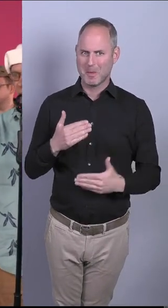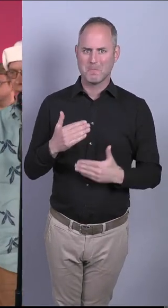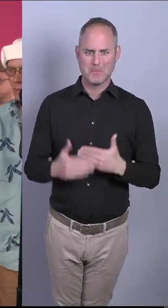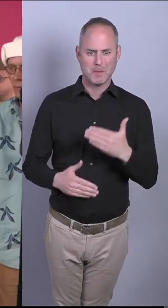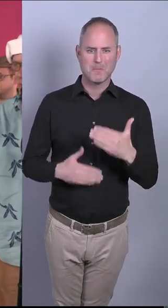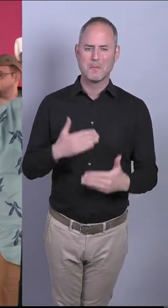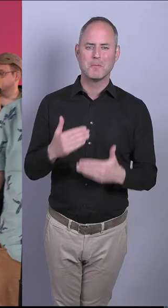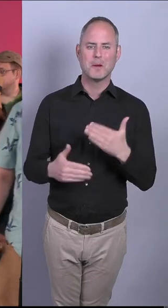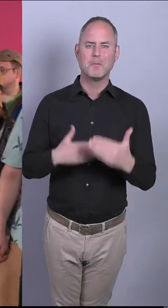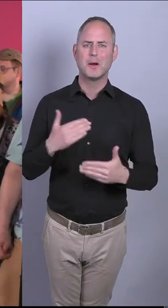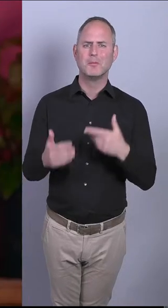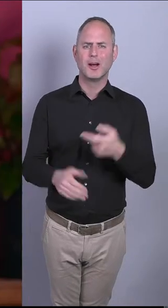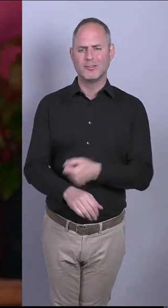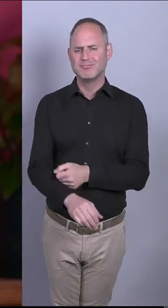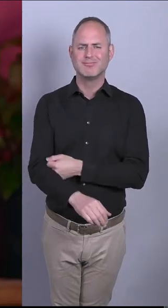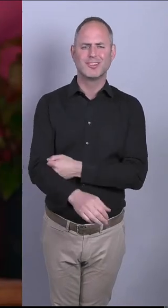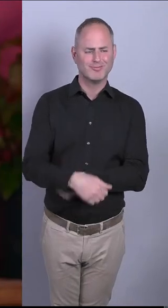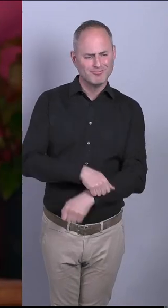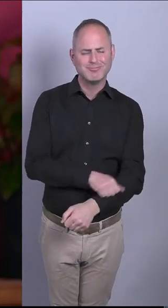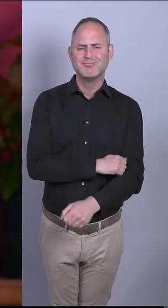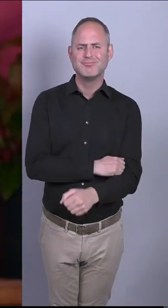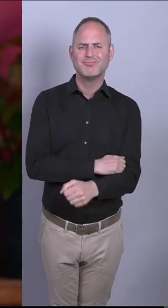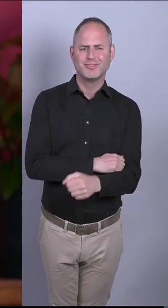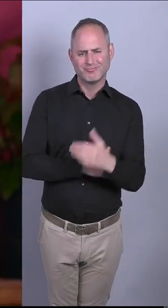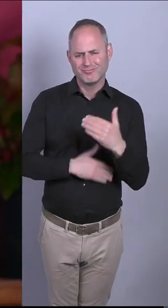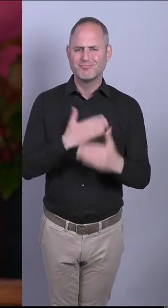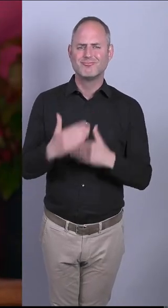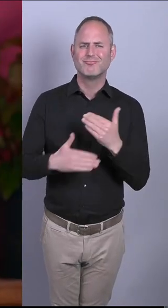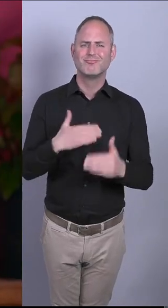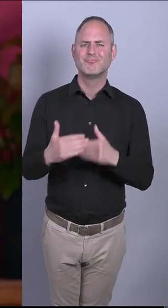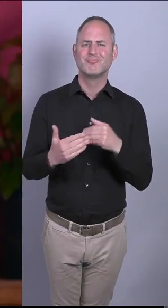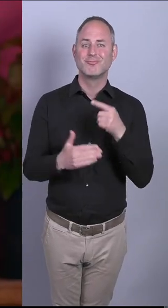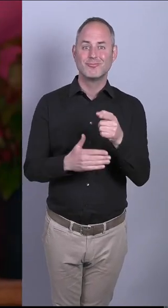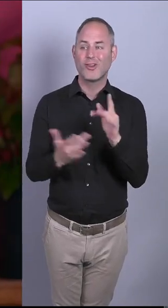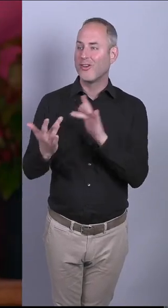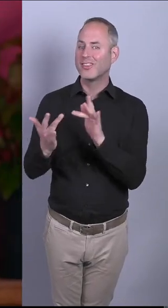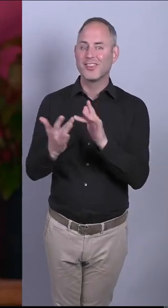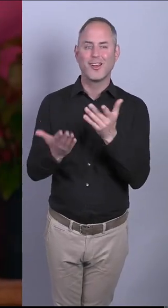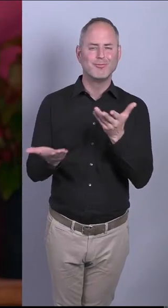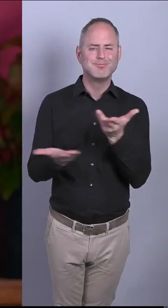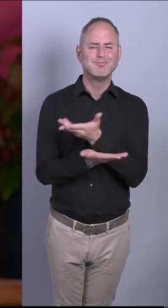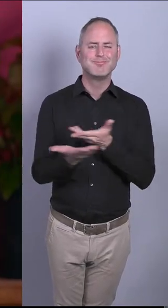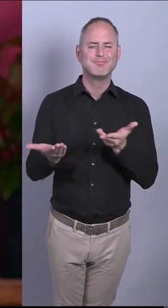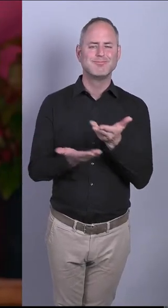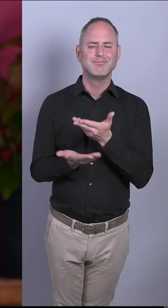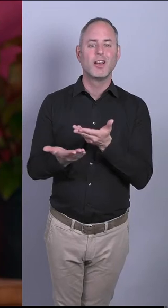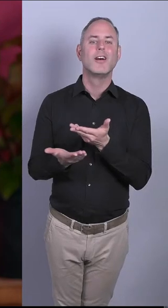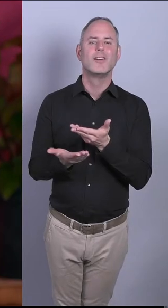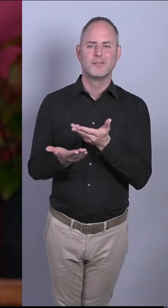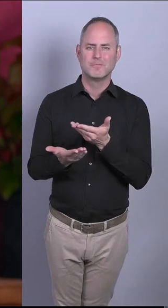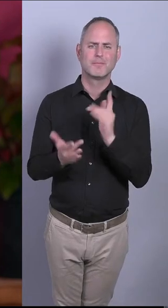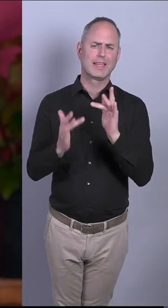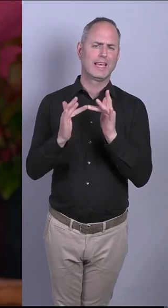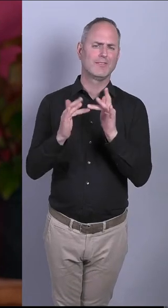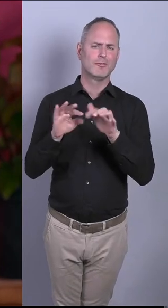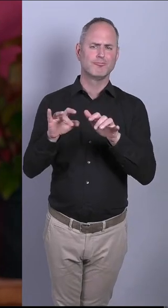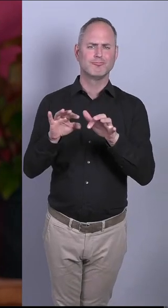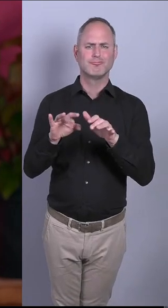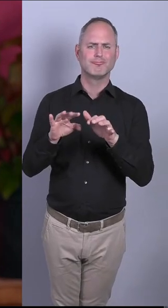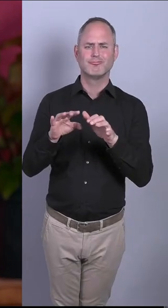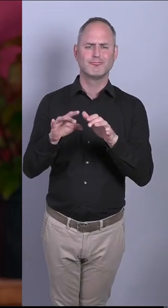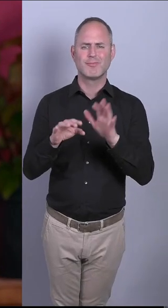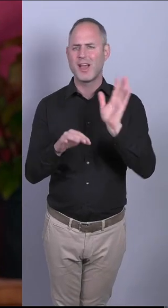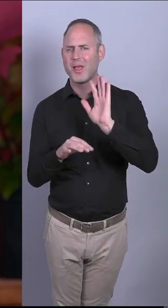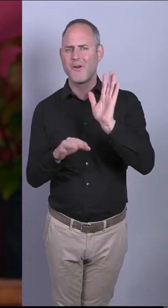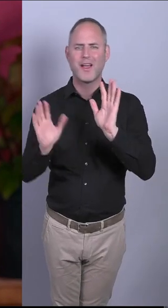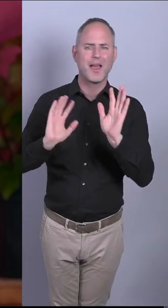However, if you want to continue, you can. The evening can continue. You will have the opportunity to exchange ideas with